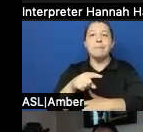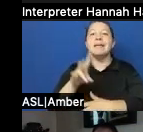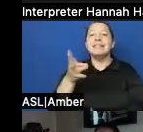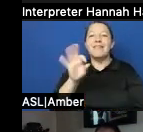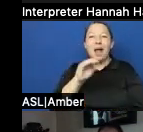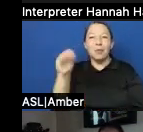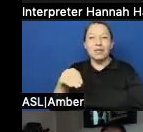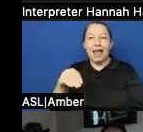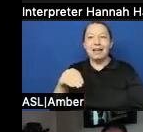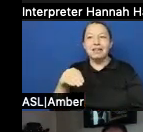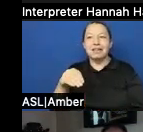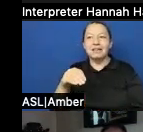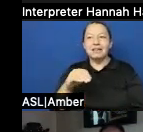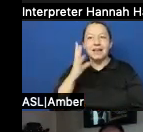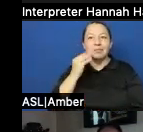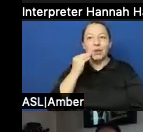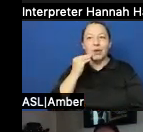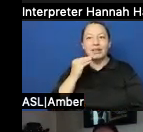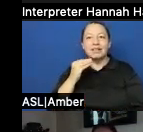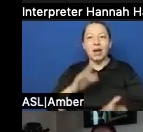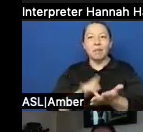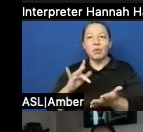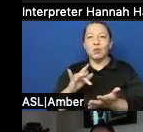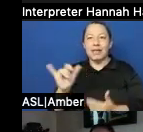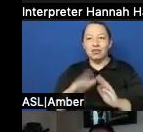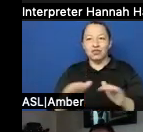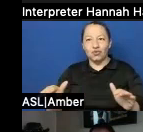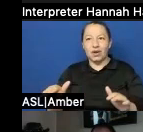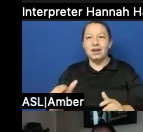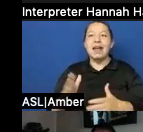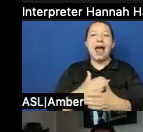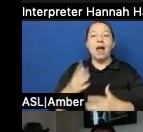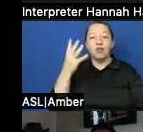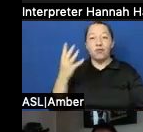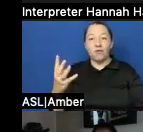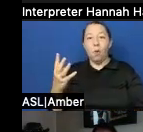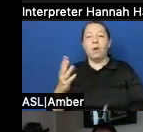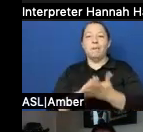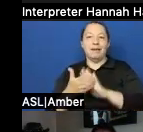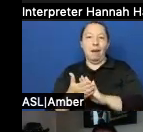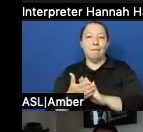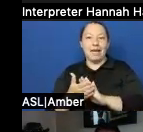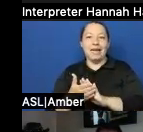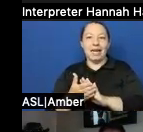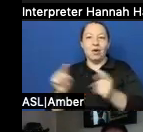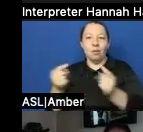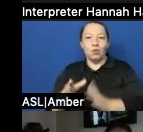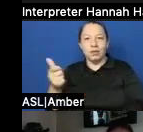4 perpetrators. 2/3 had family who attended boarding school, so also intergenerational